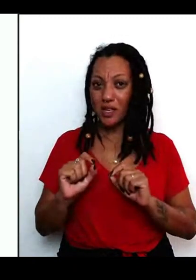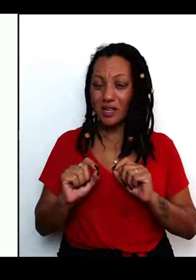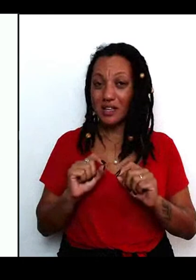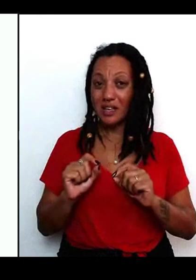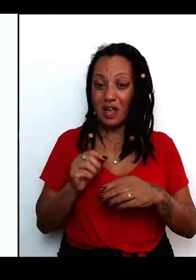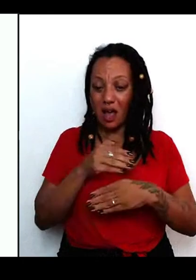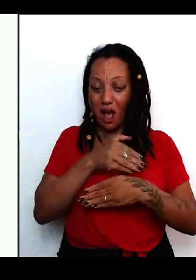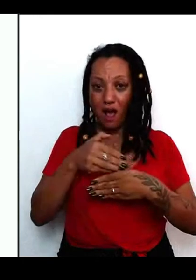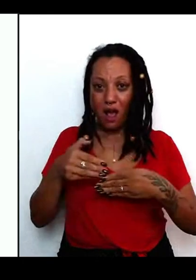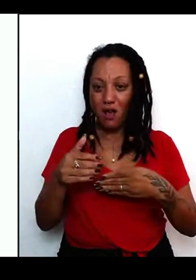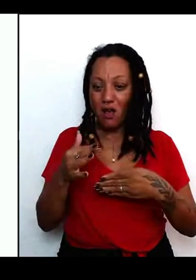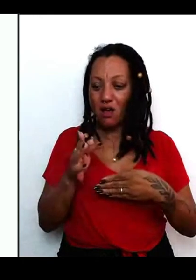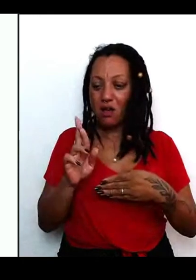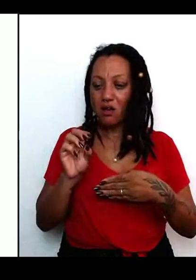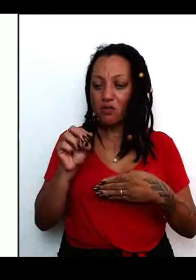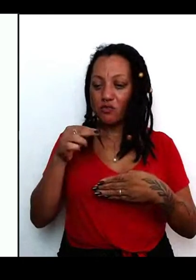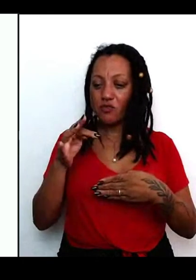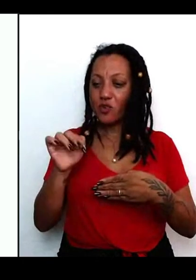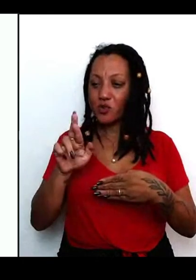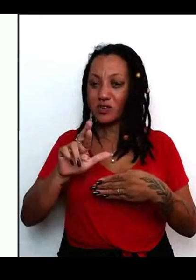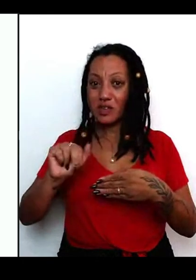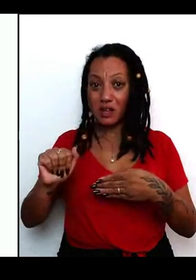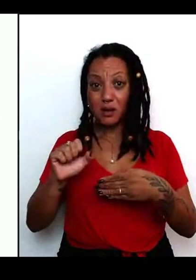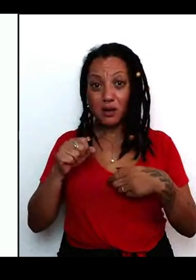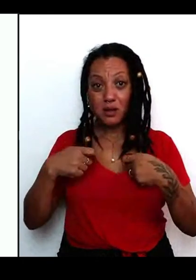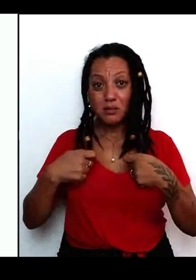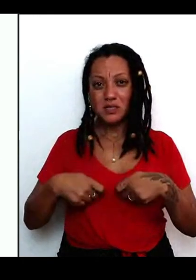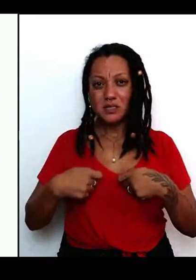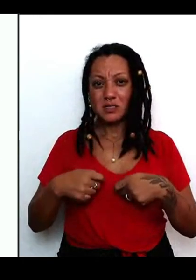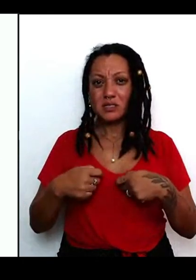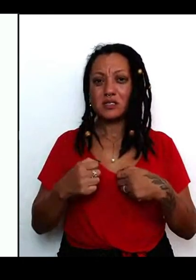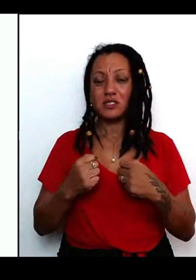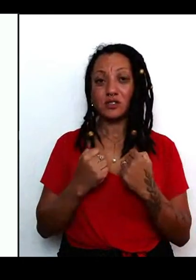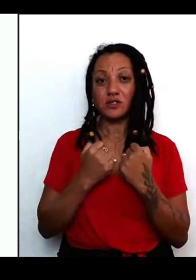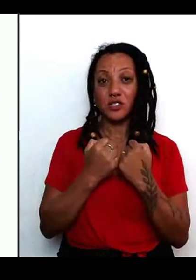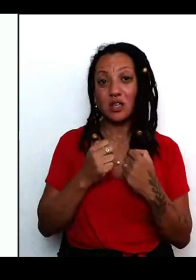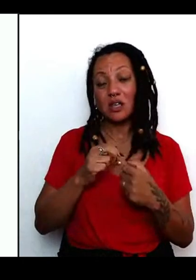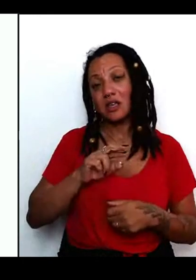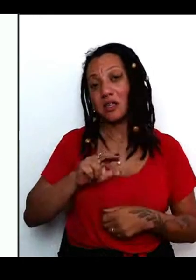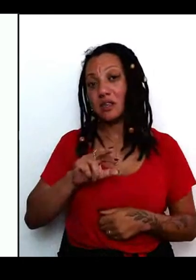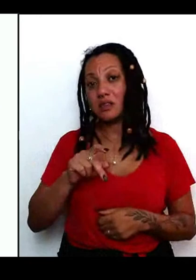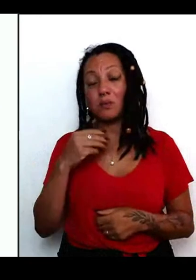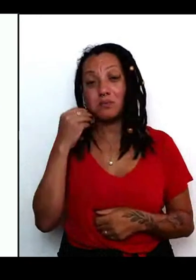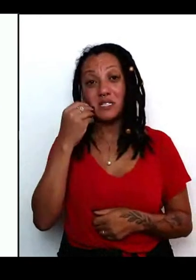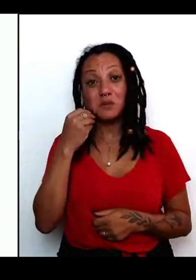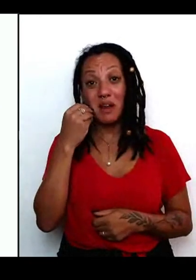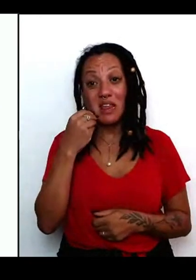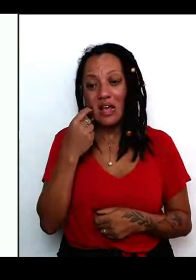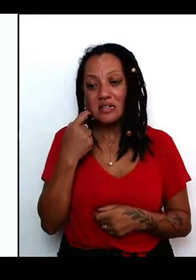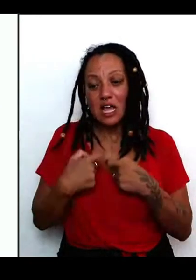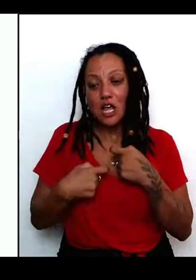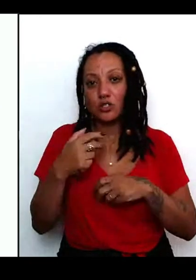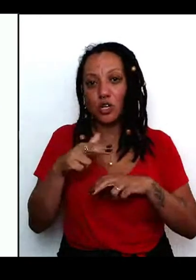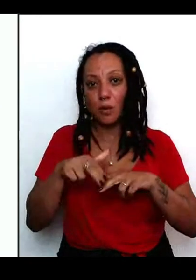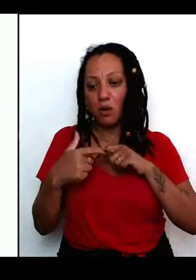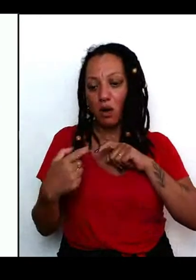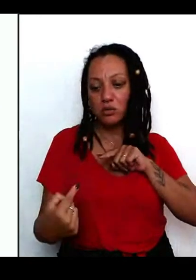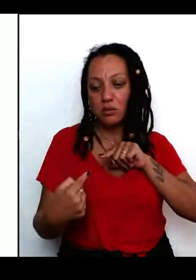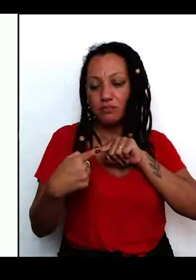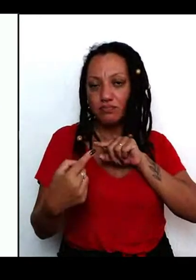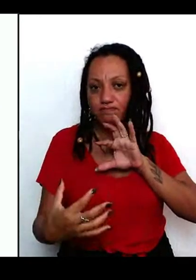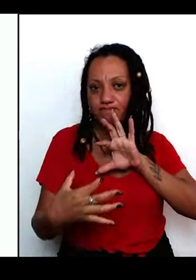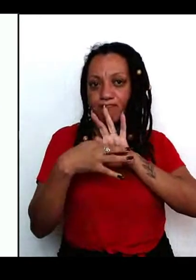radiant absence experience through proximity of relationships constantly in negotiation as in Tiffany